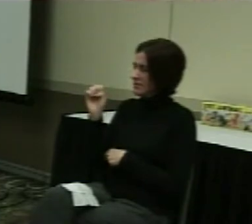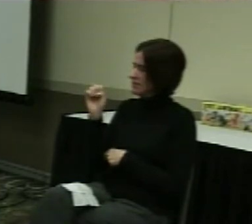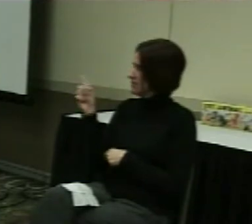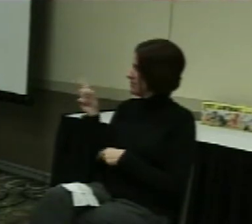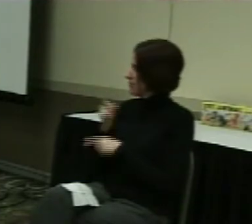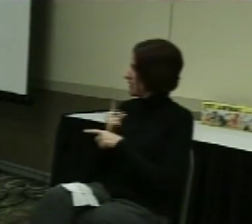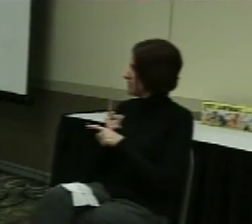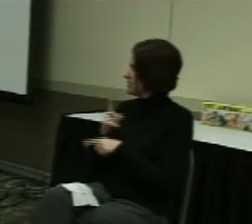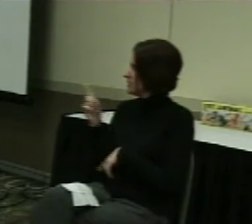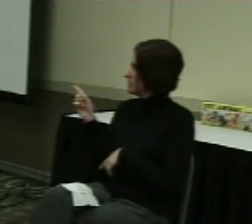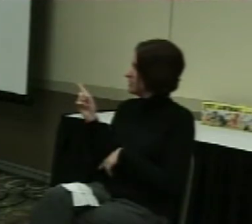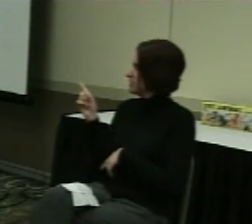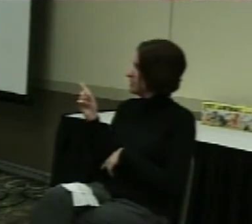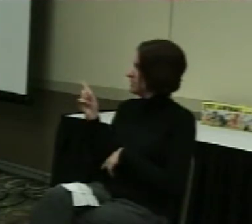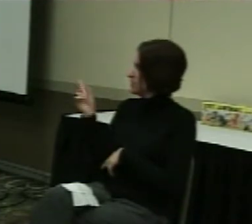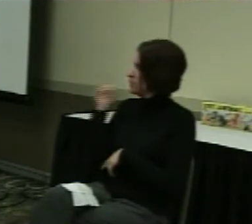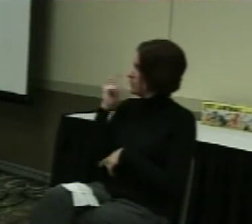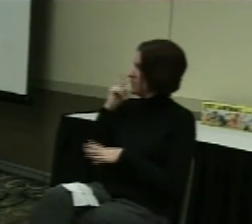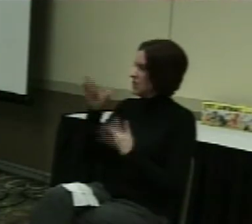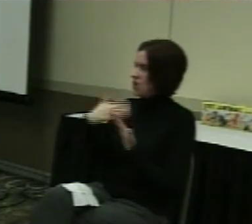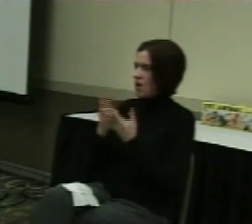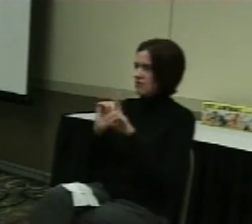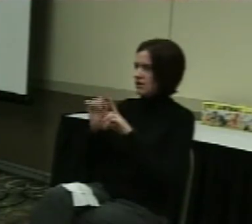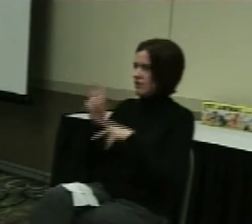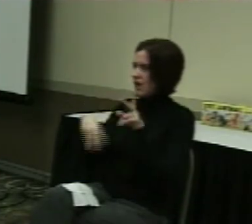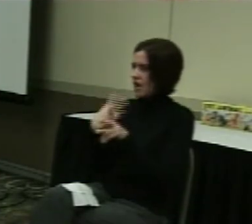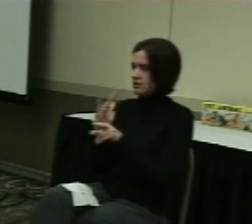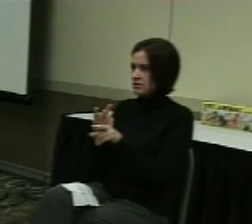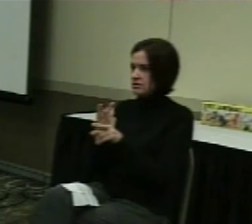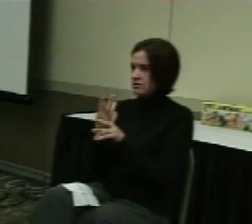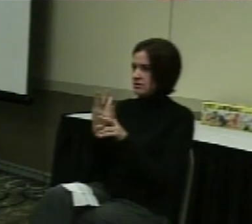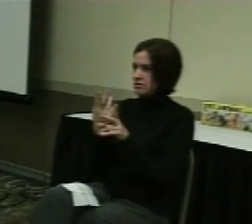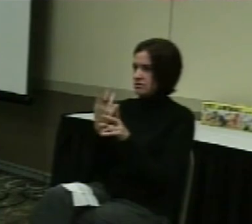correct, Jill? So you see all kinds of